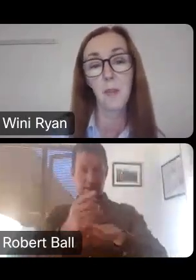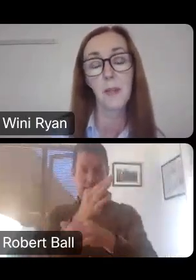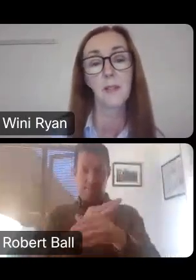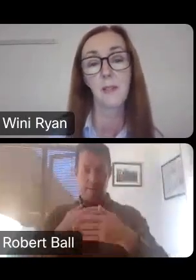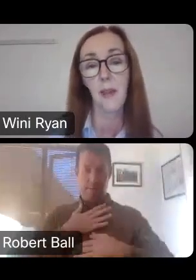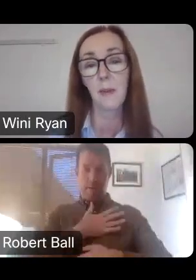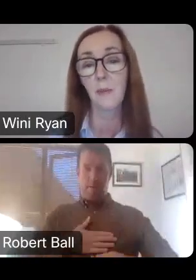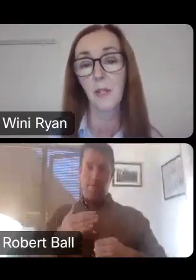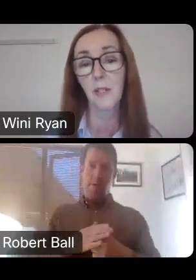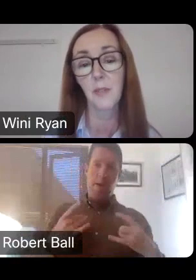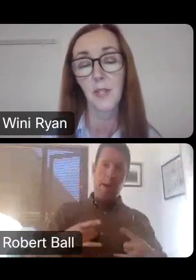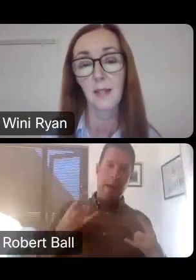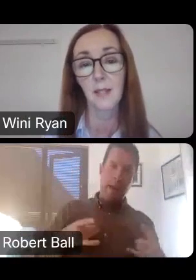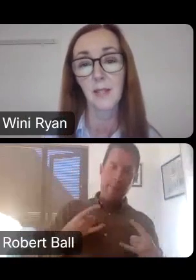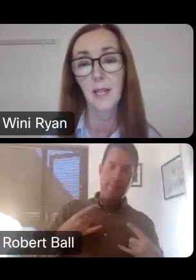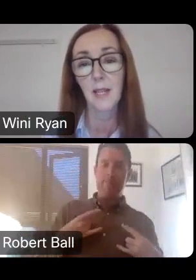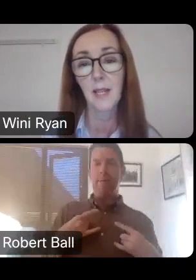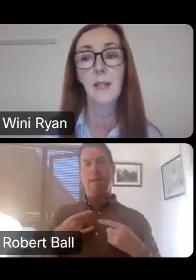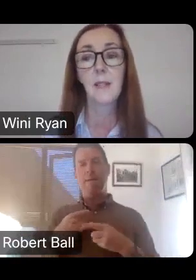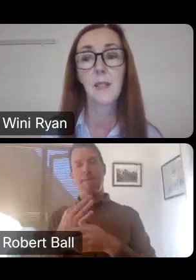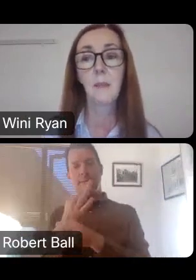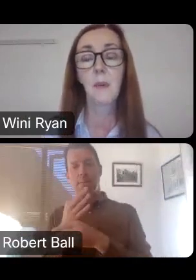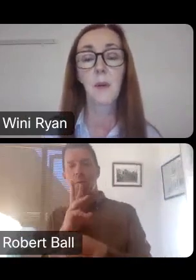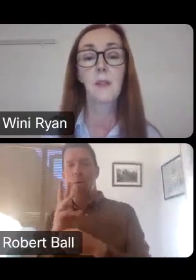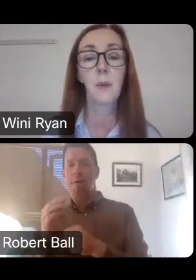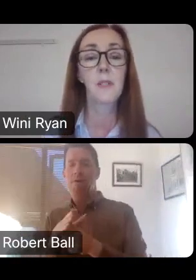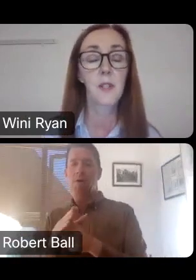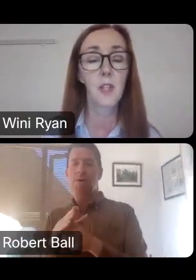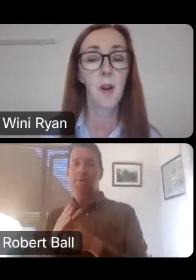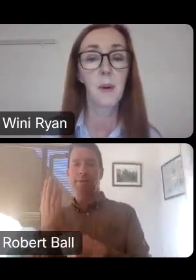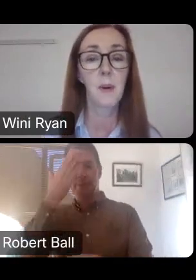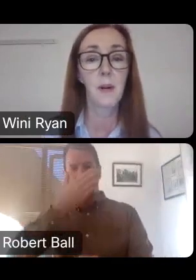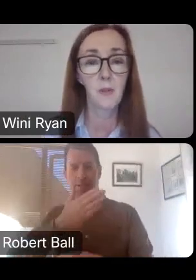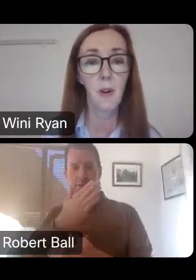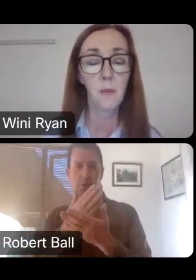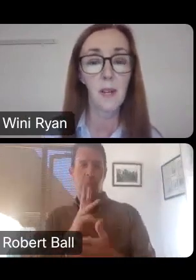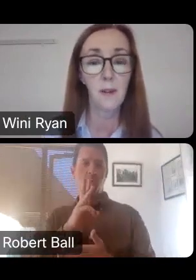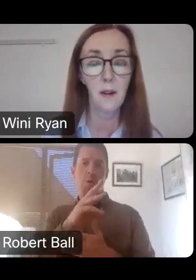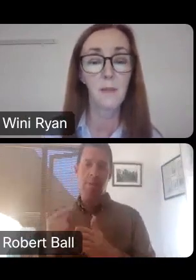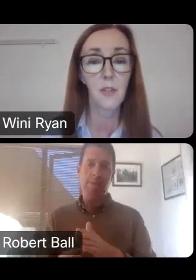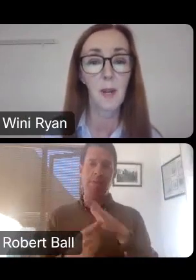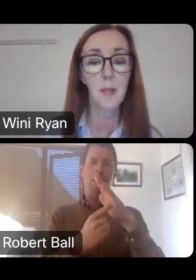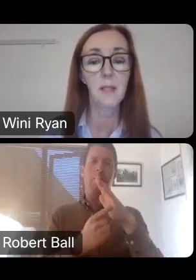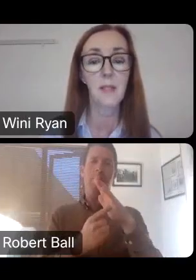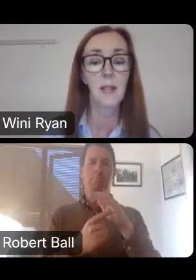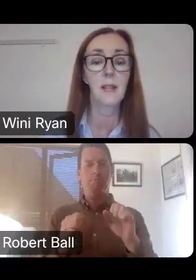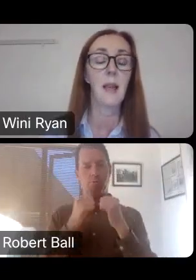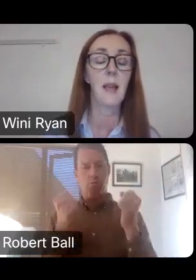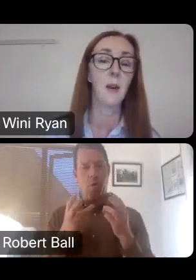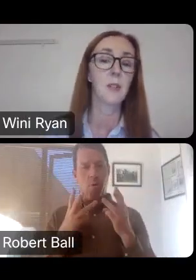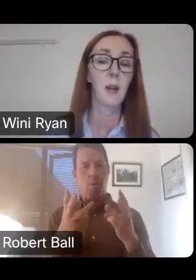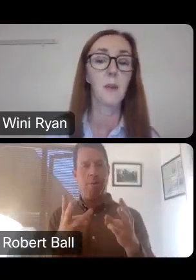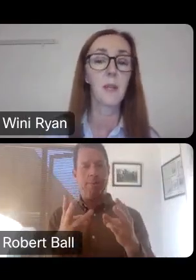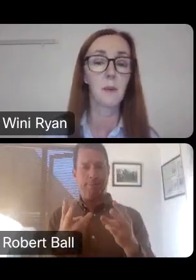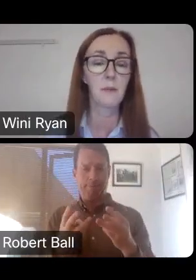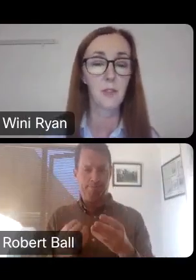for happiness, a family of words for sadness. Some of the words at the top are a strong way of describing it, and at the